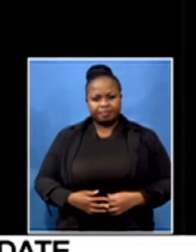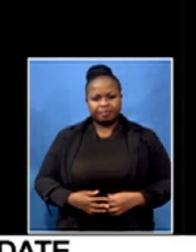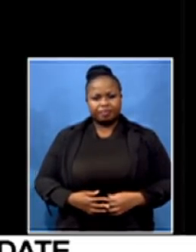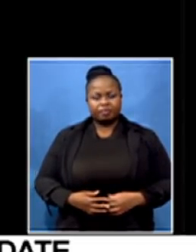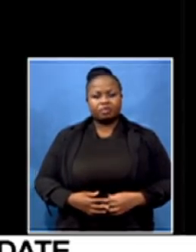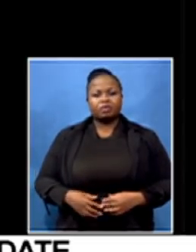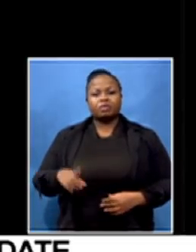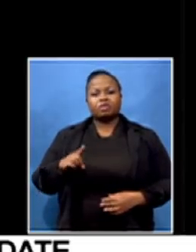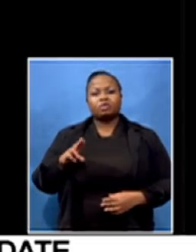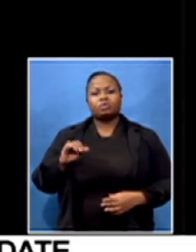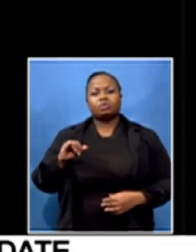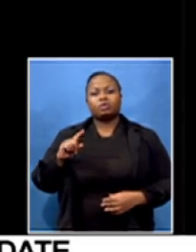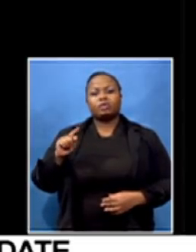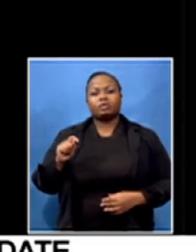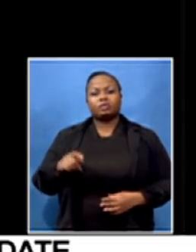Toy.